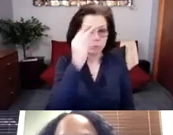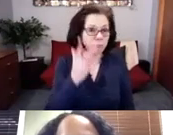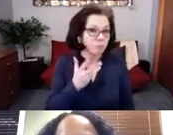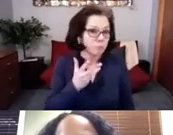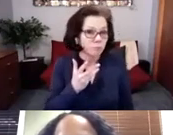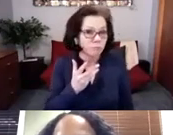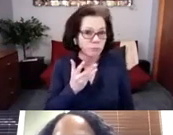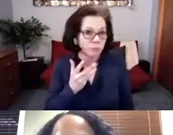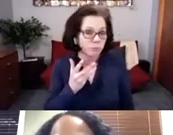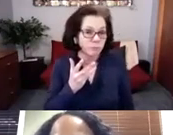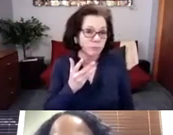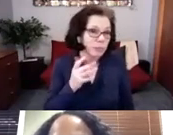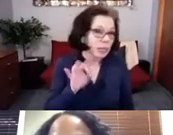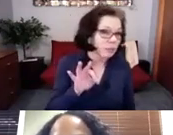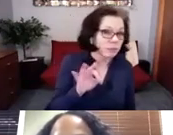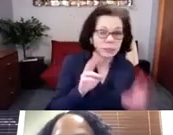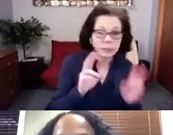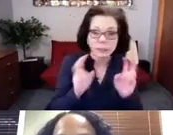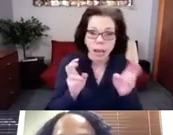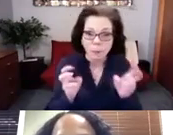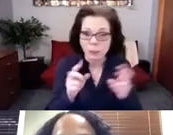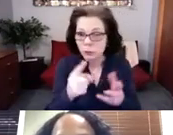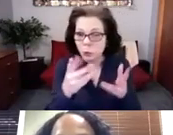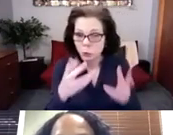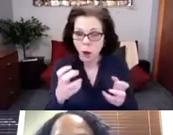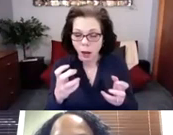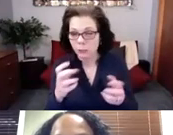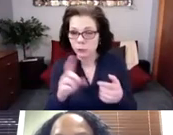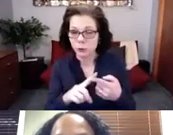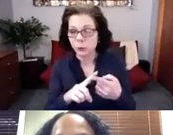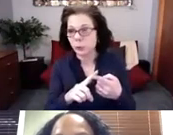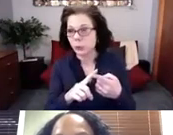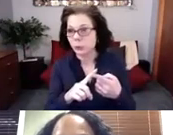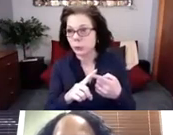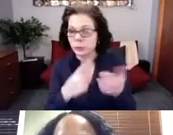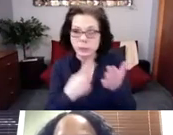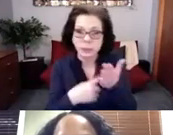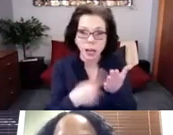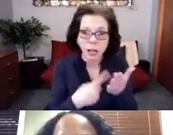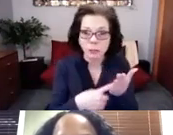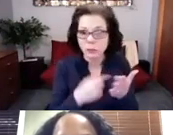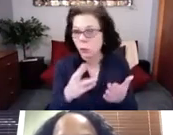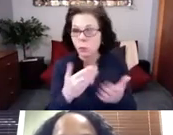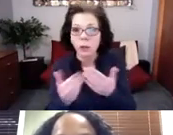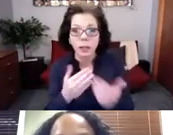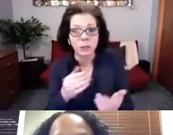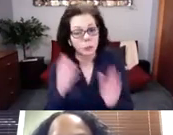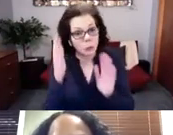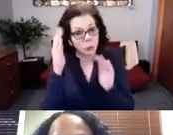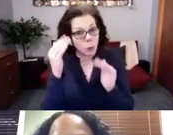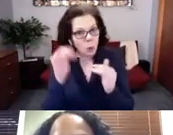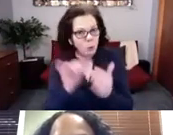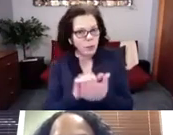if there are topics that you would like us to cover. And we hope that you will find this as